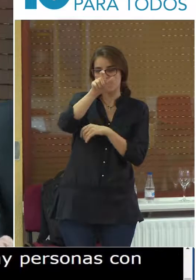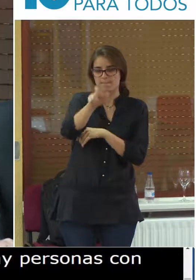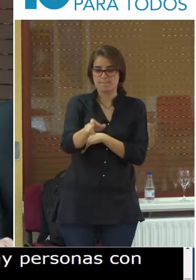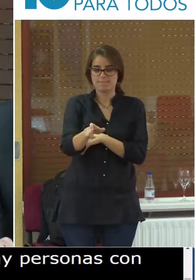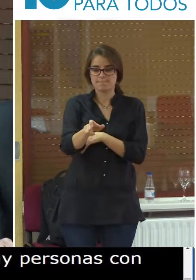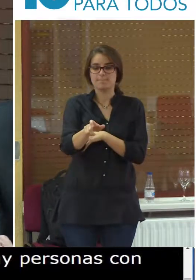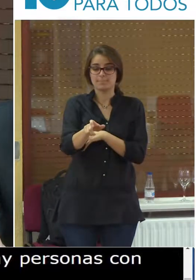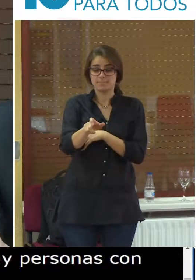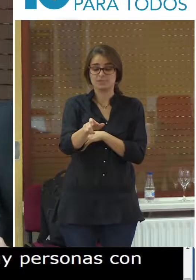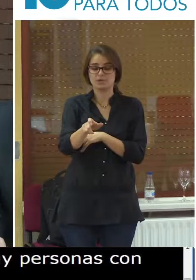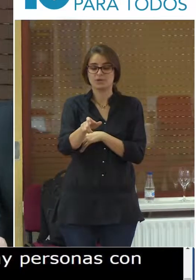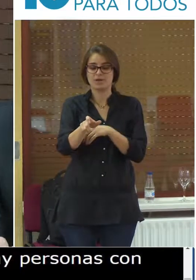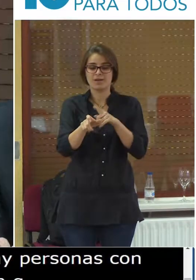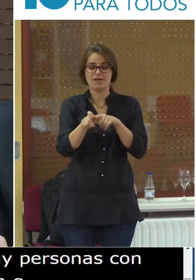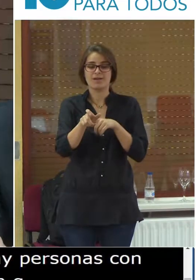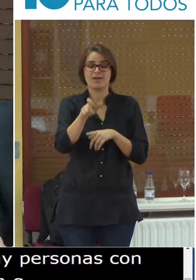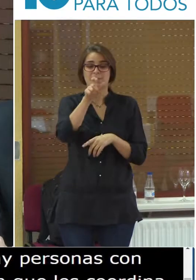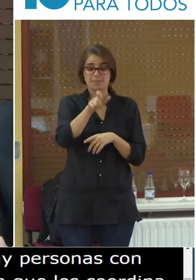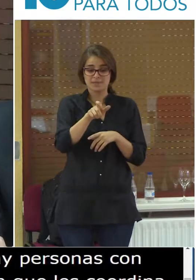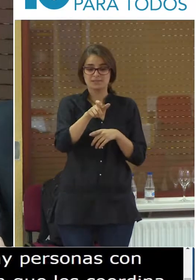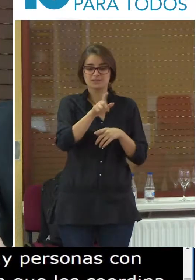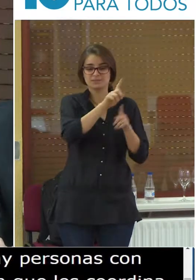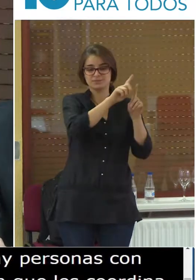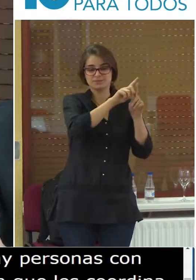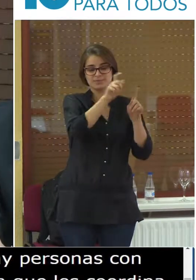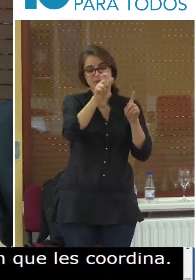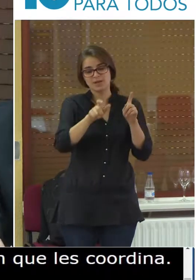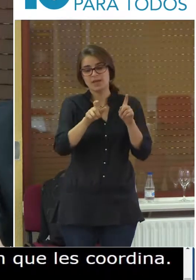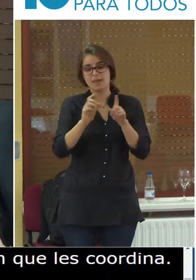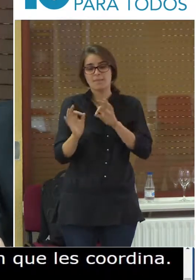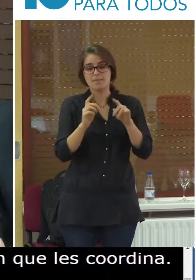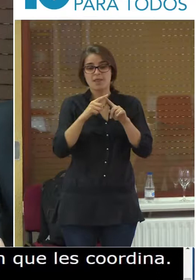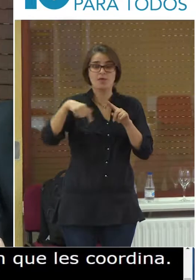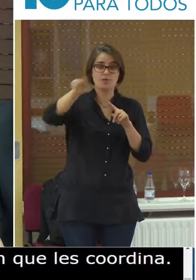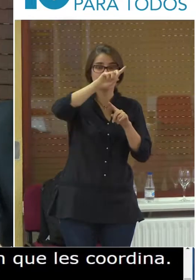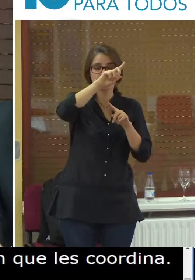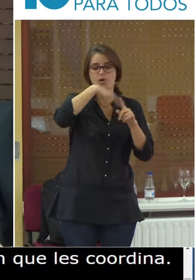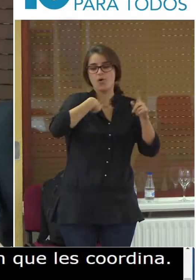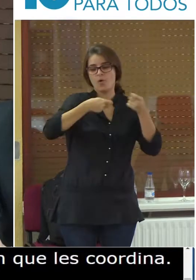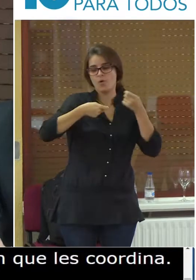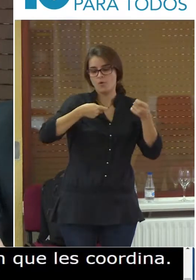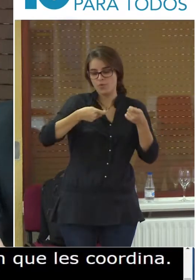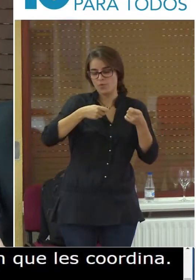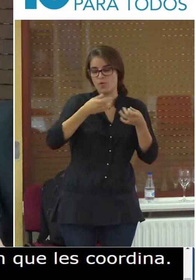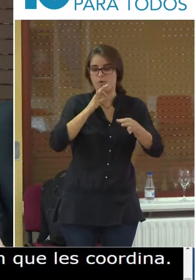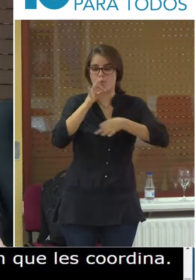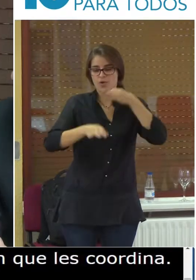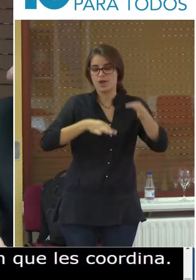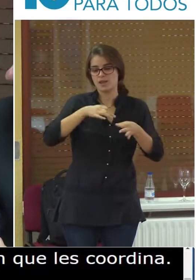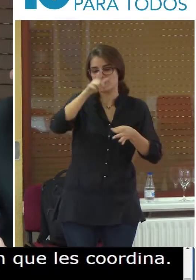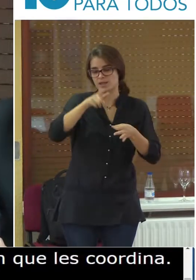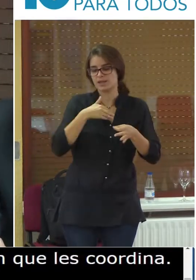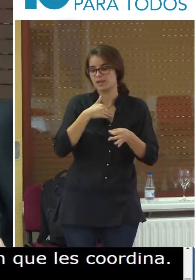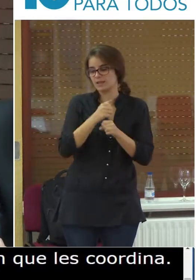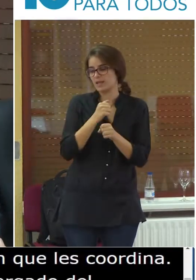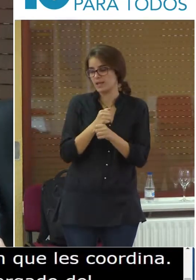someone who organizes the task. It could be the trainer or someone